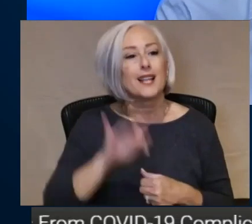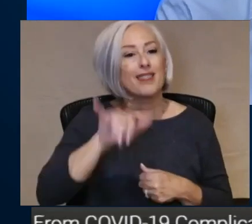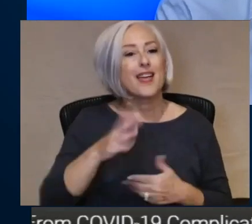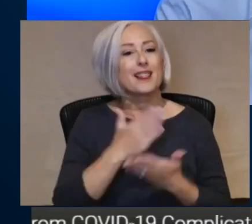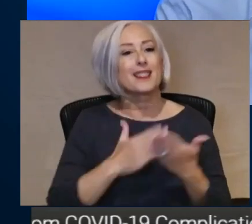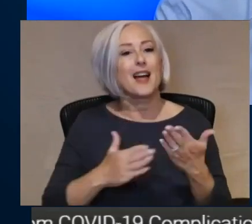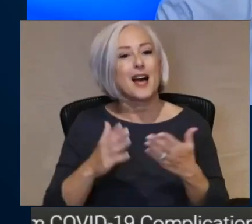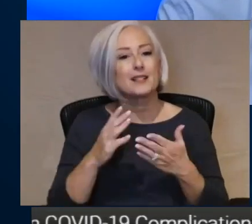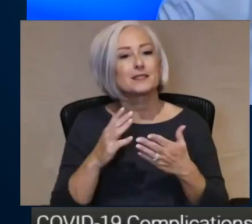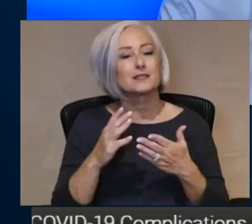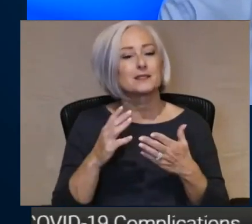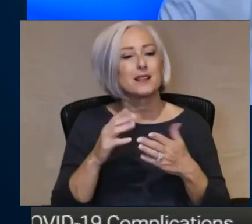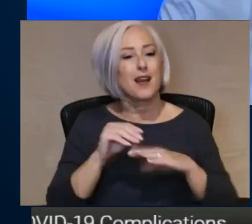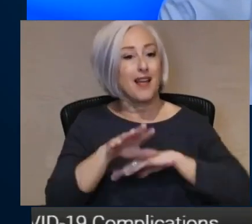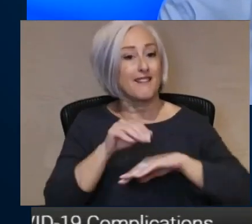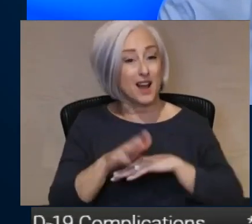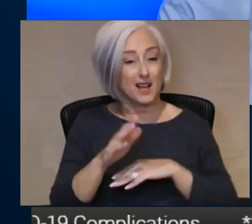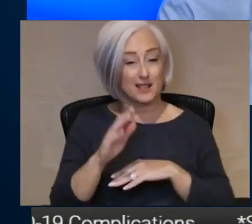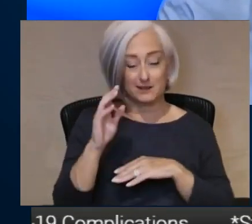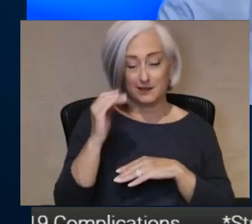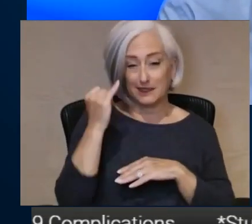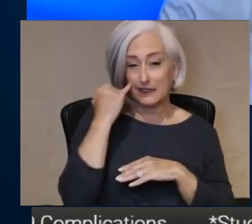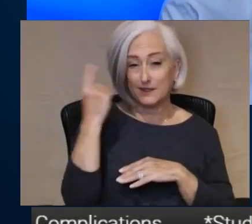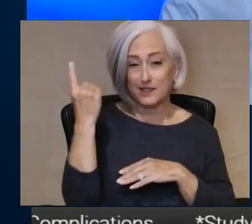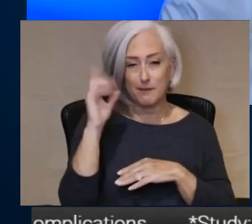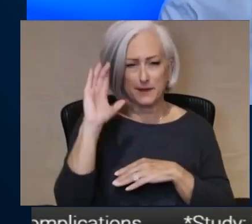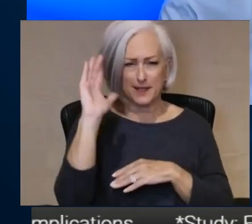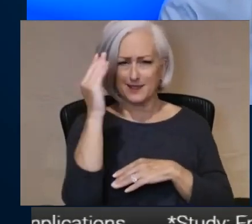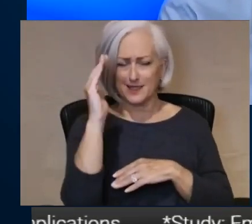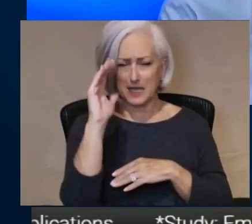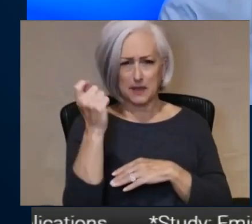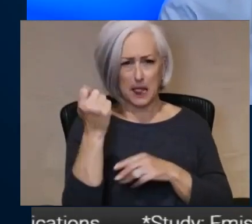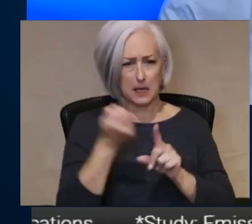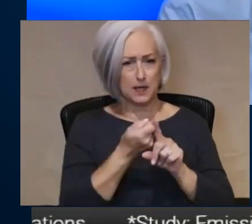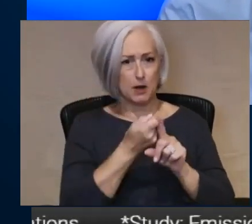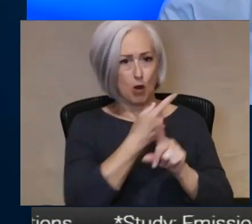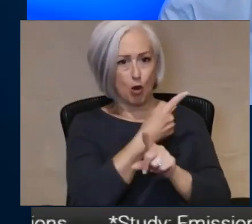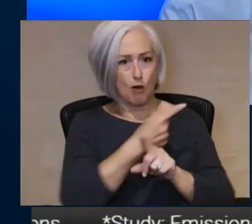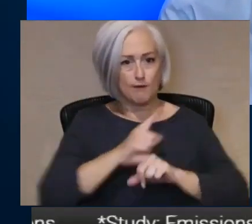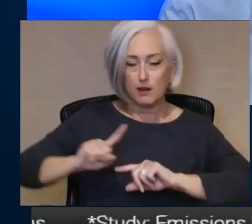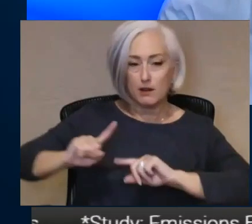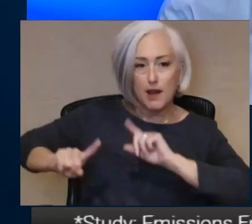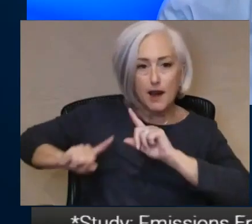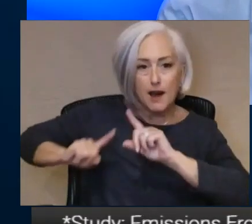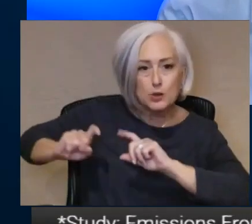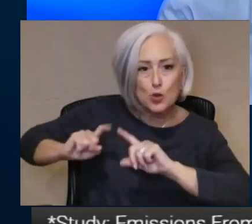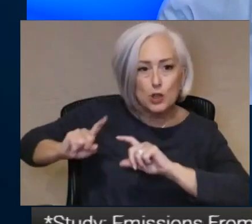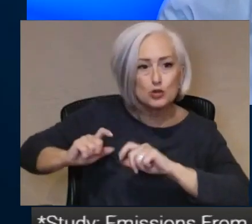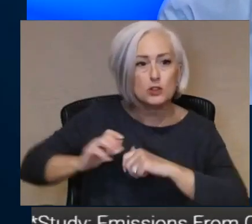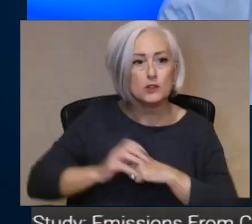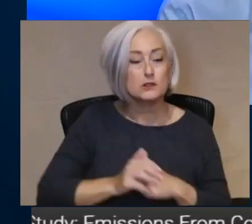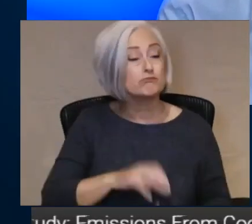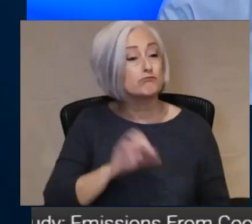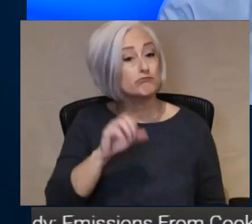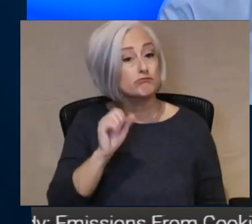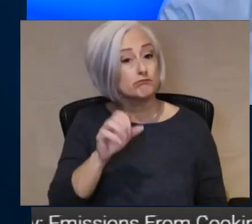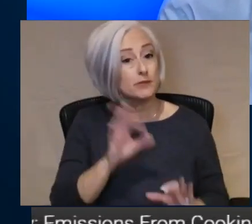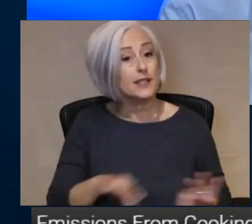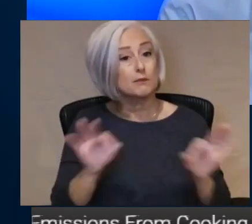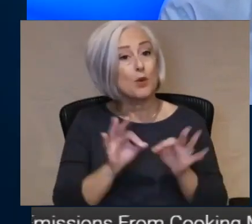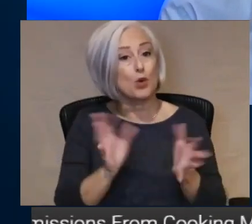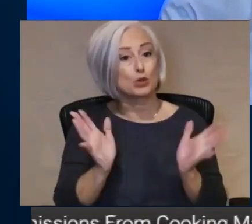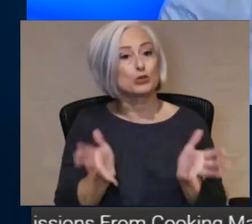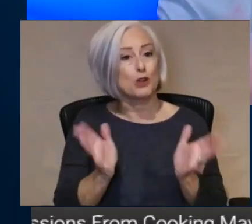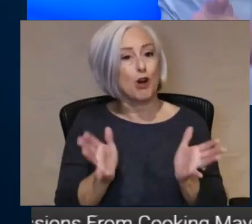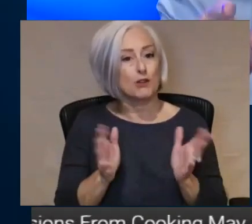aren't seeming just right or normal, to ask them questions, right? Yeah. Yeah, it's okay. Important to talk.